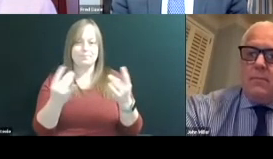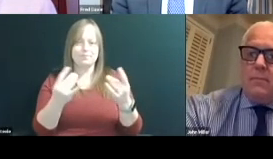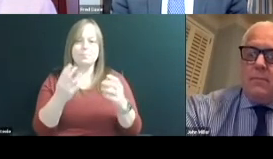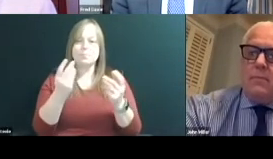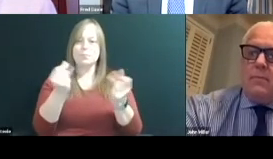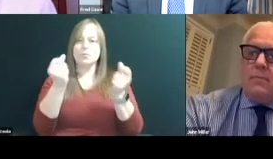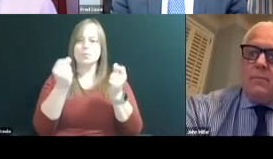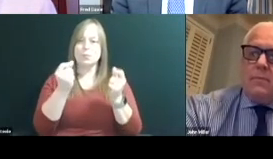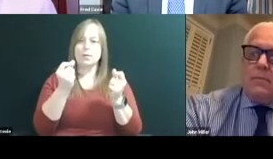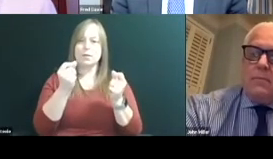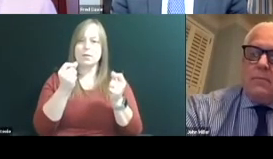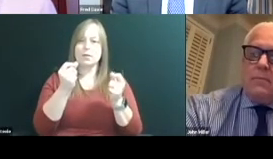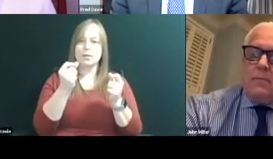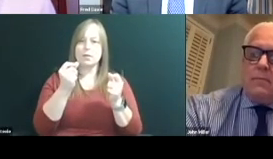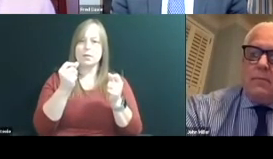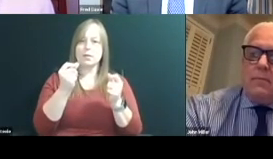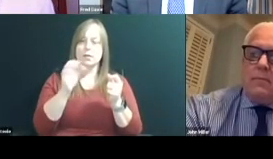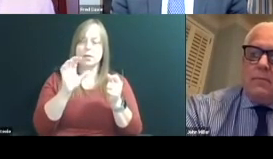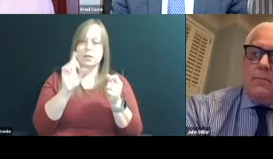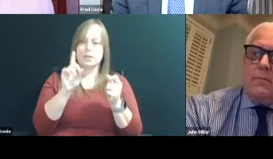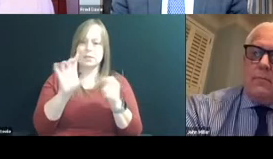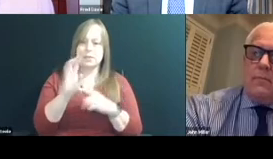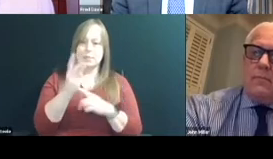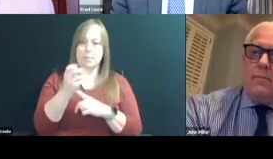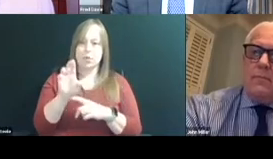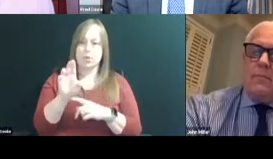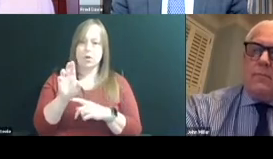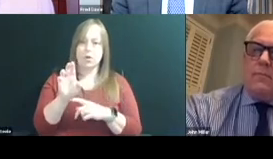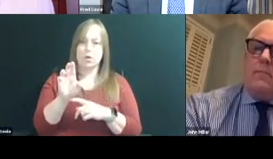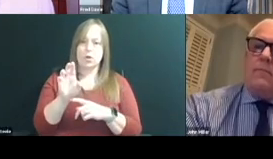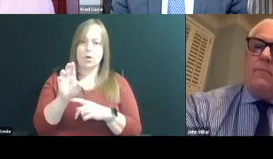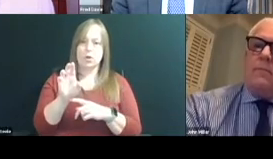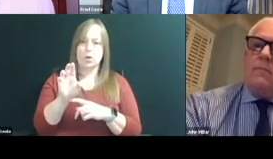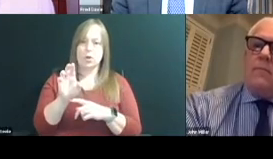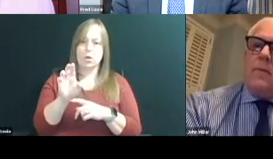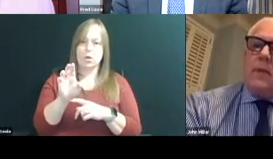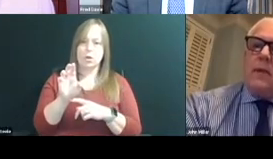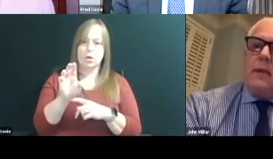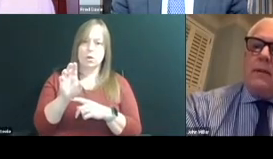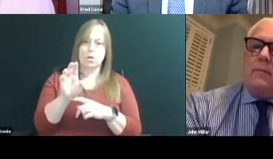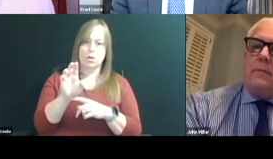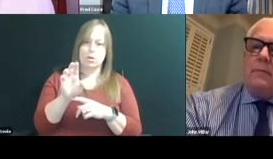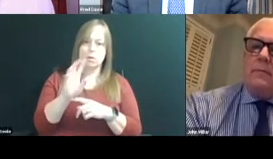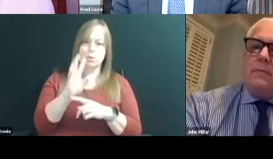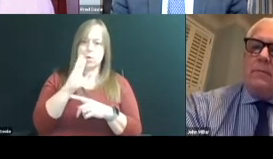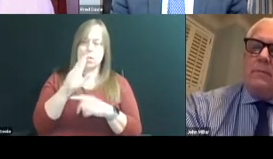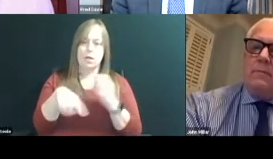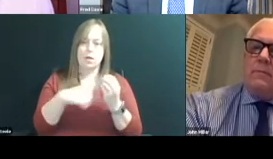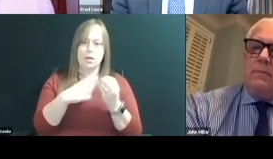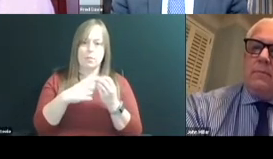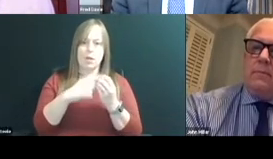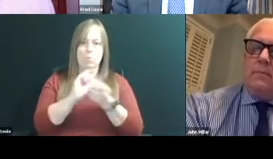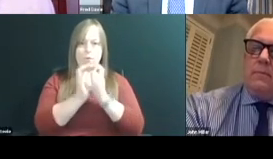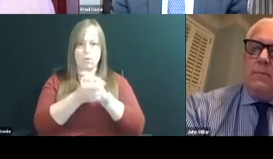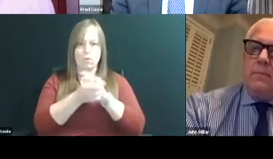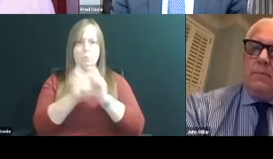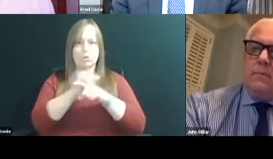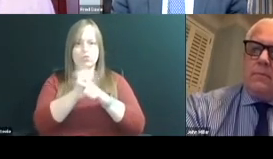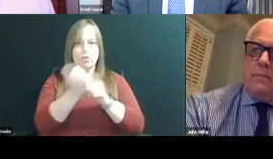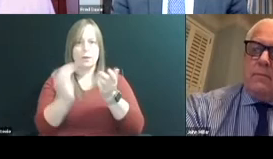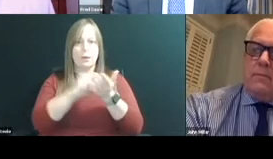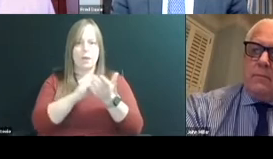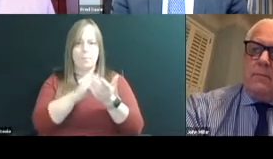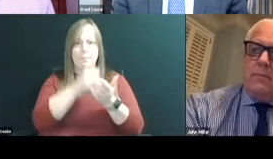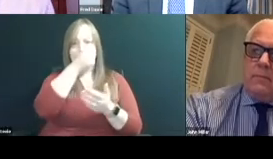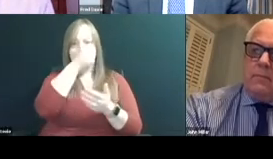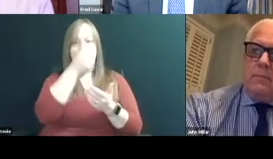quickly, Commissioner Miller, I think when you talk about the reforms and the retrainings and things like that, I